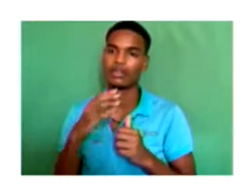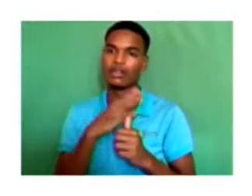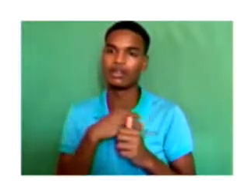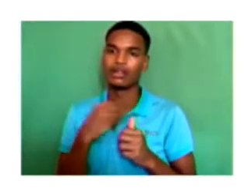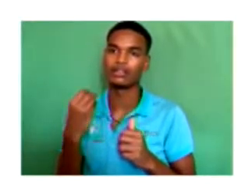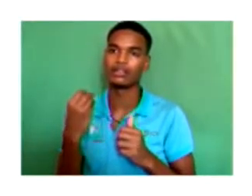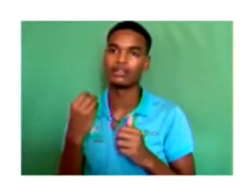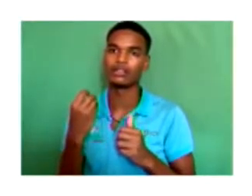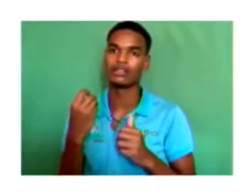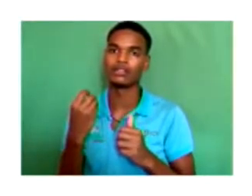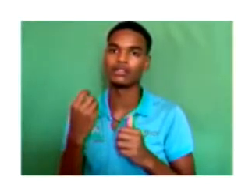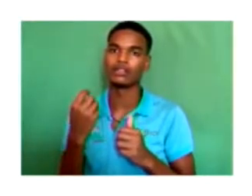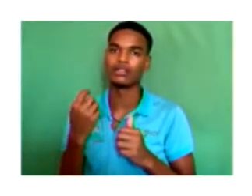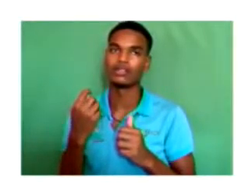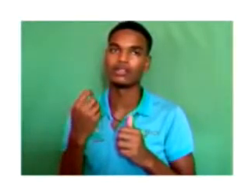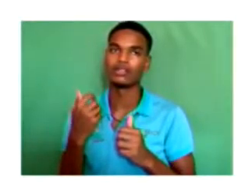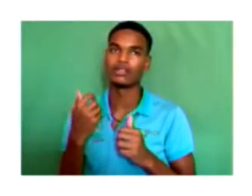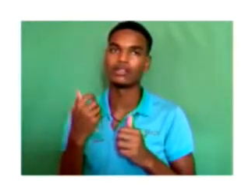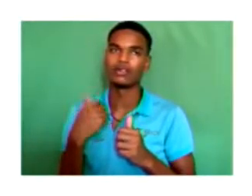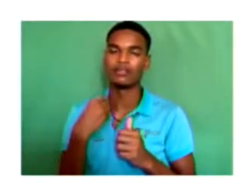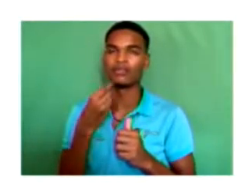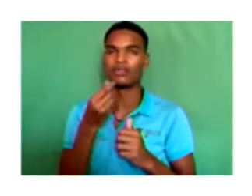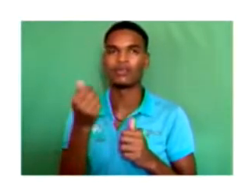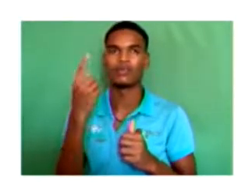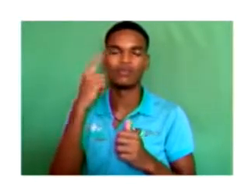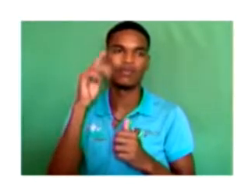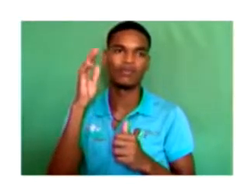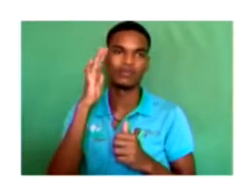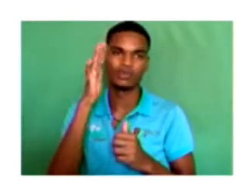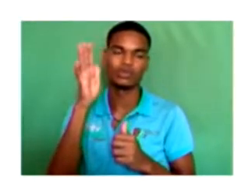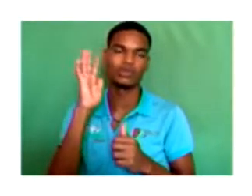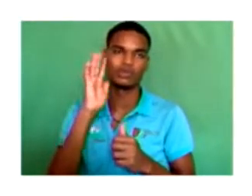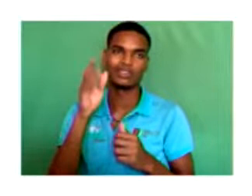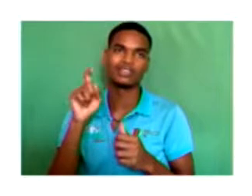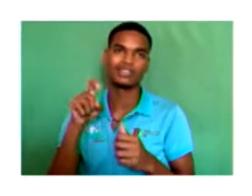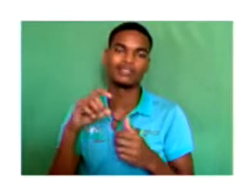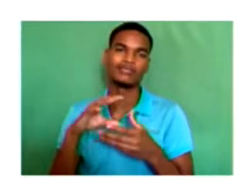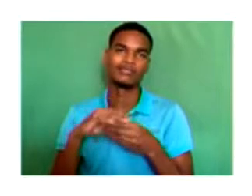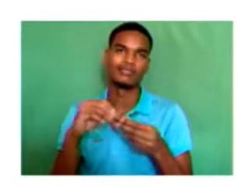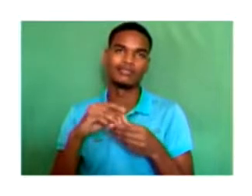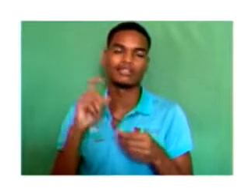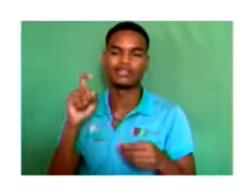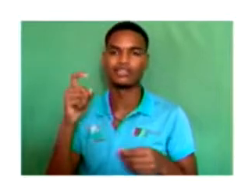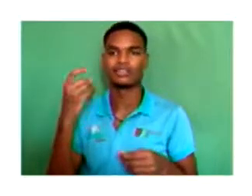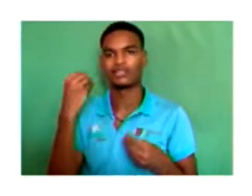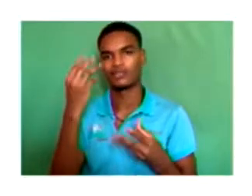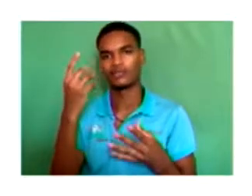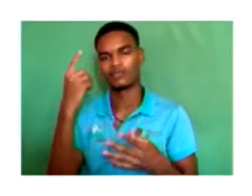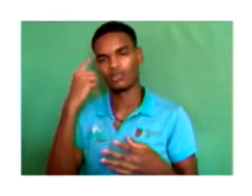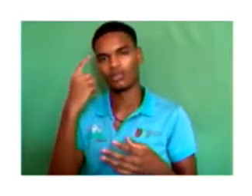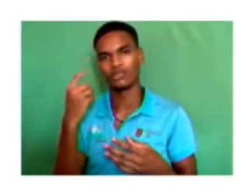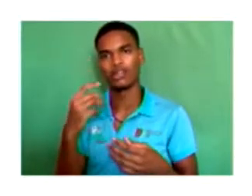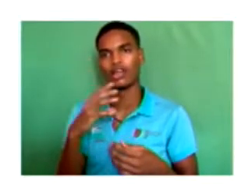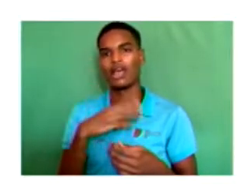licenses for the future, but that's something that needs to be given some thought, and what Jamaica's position on all of that will